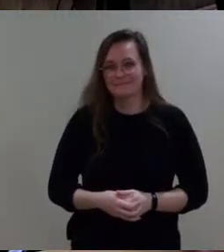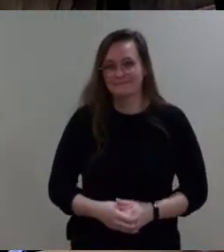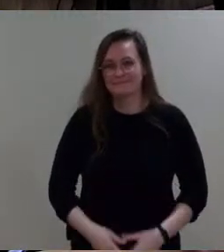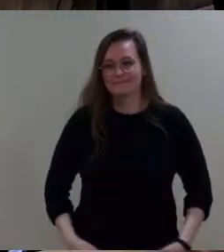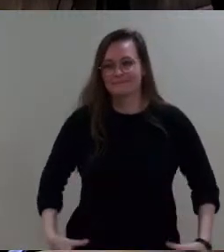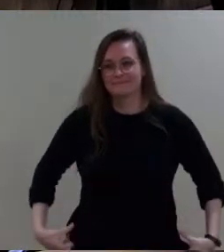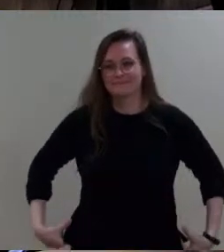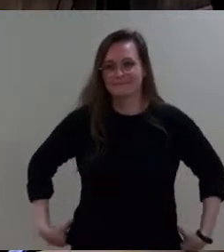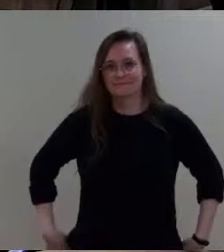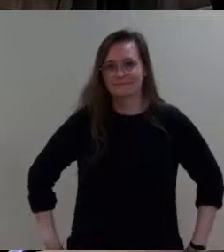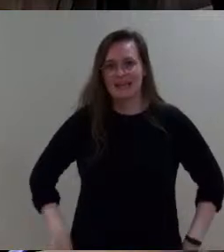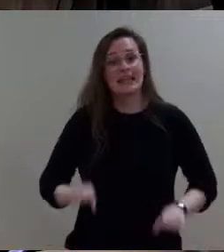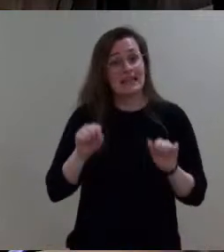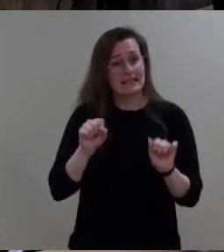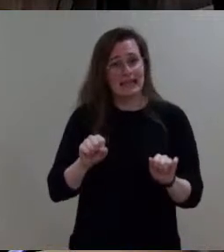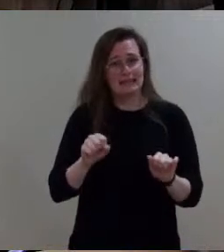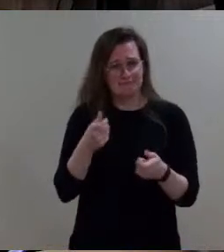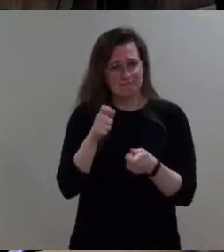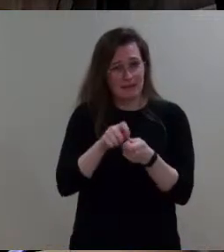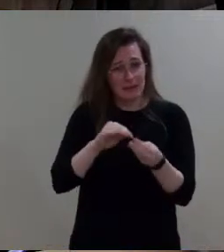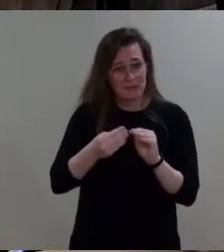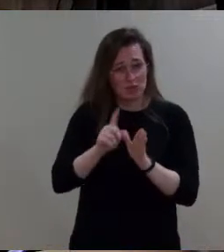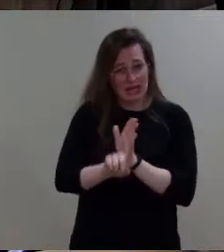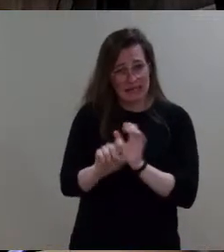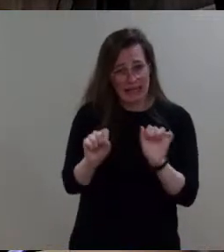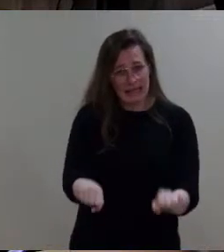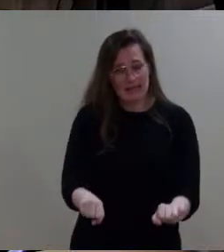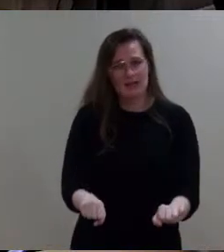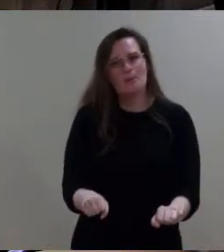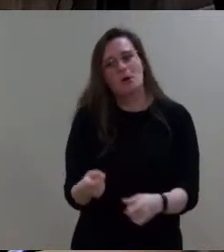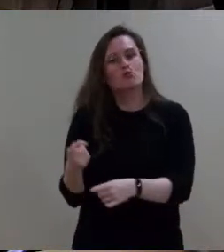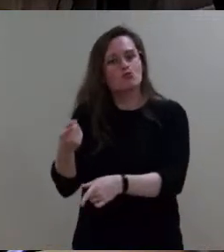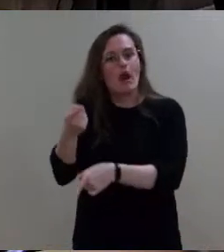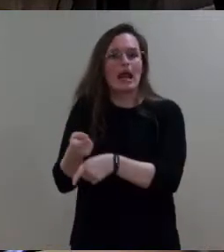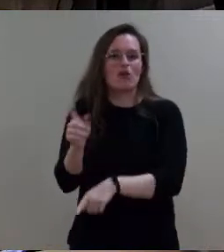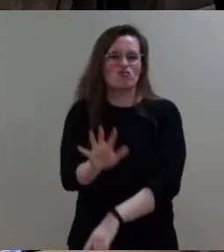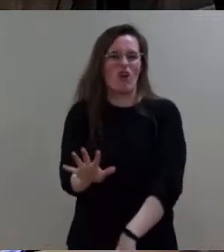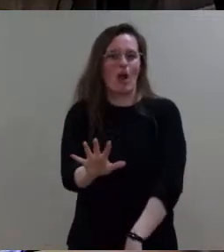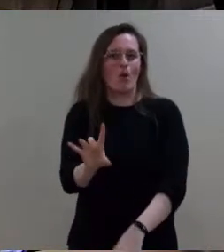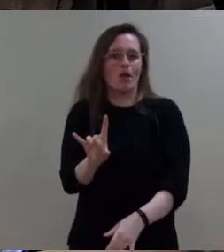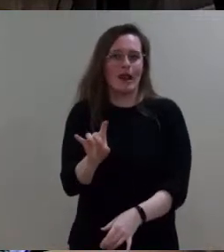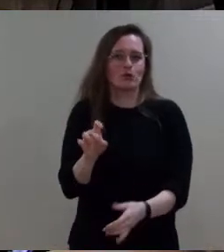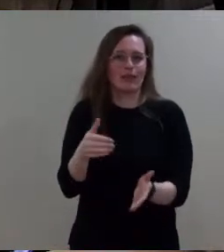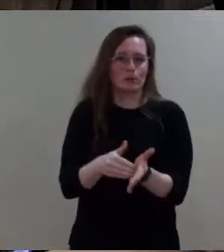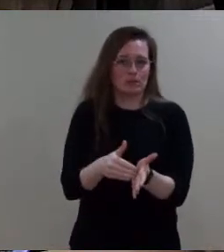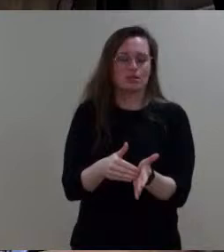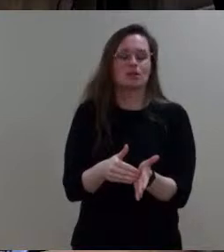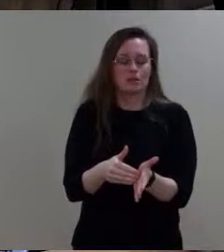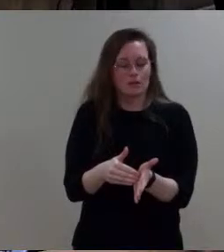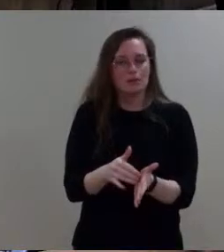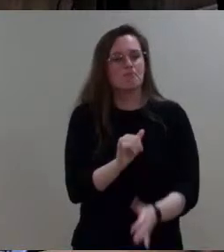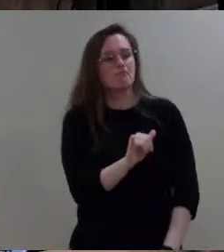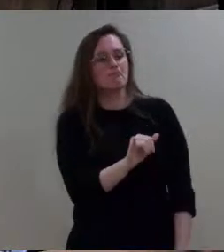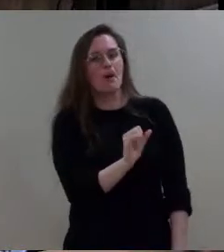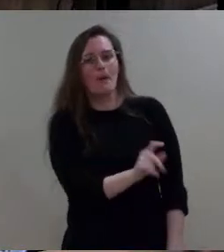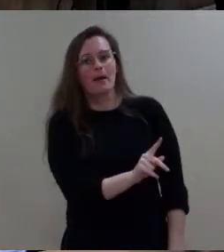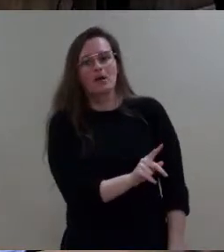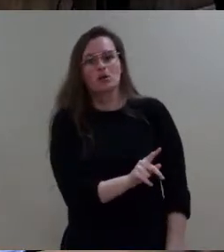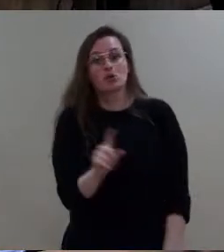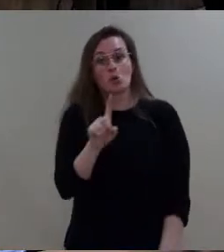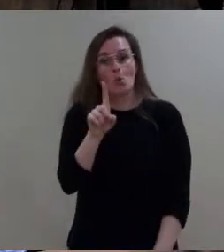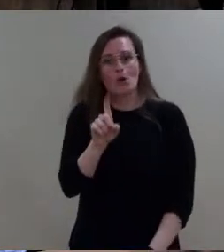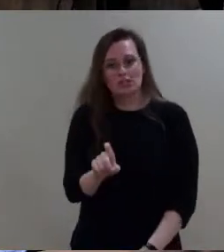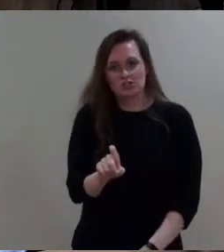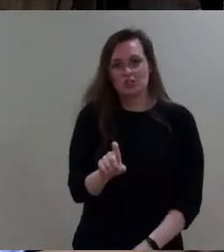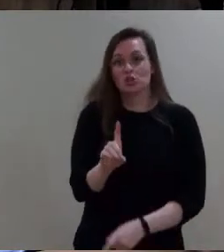I can check exactly. Okay. But you're in the In that ballgame. ballpark, okay. Yeah, you're in the So ballpark. my other question is, and I was looking at the document that